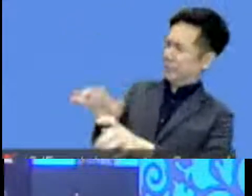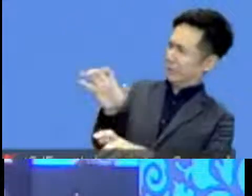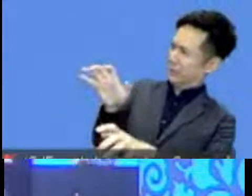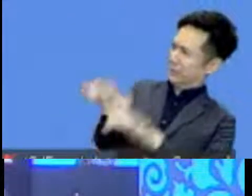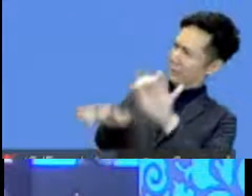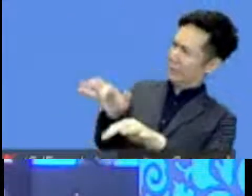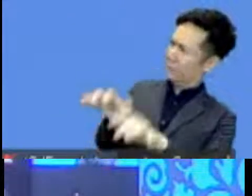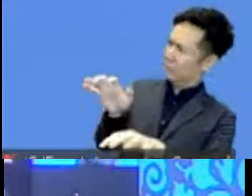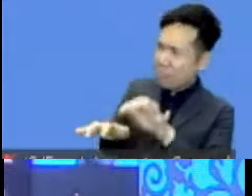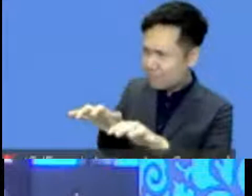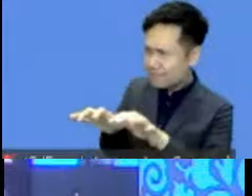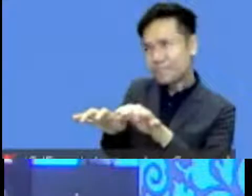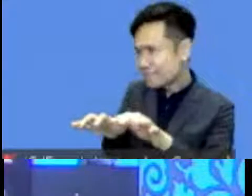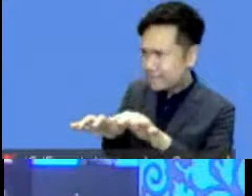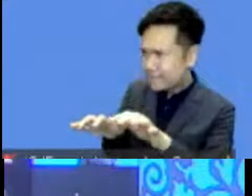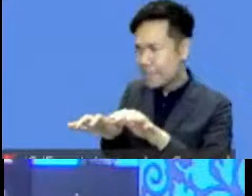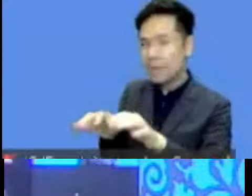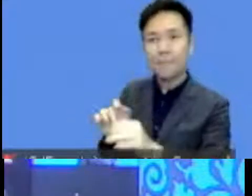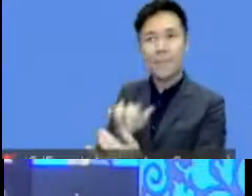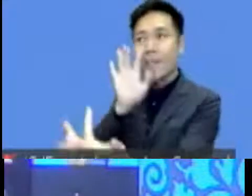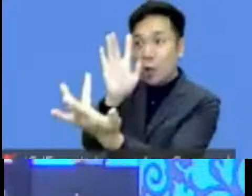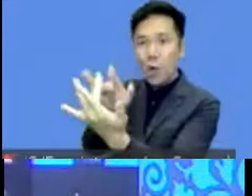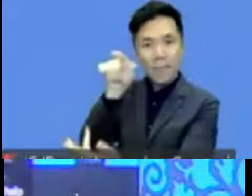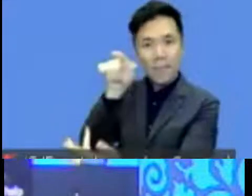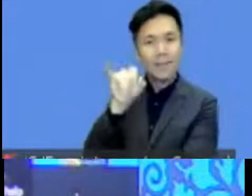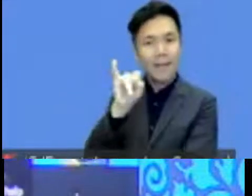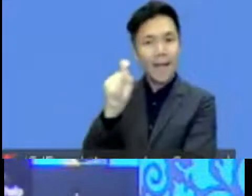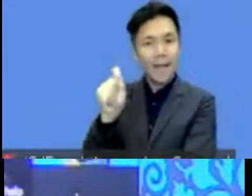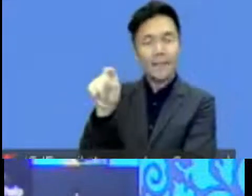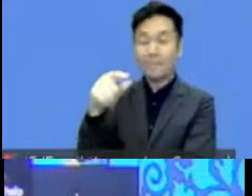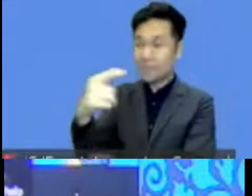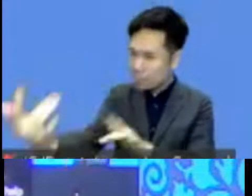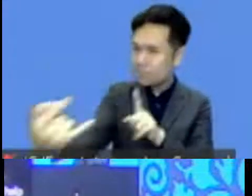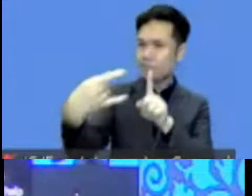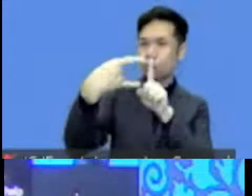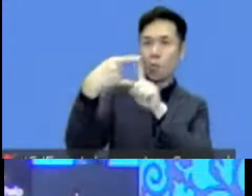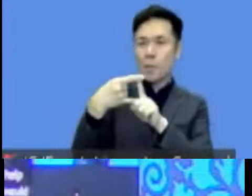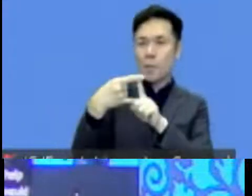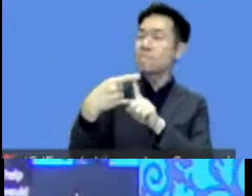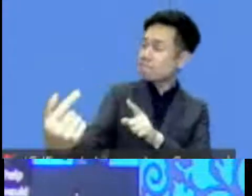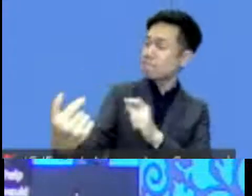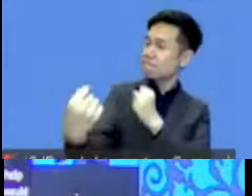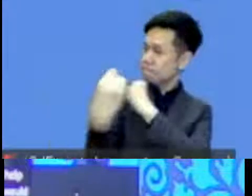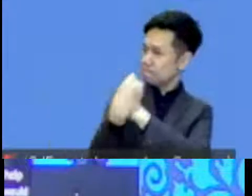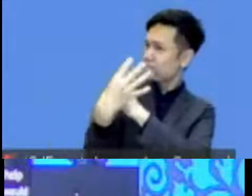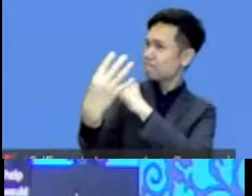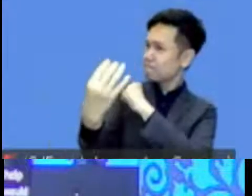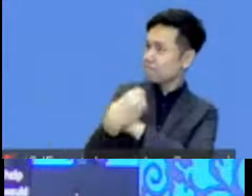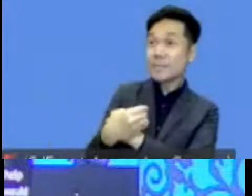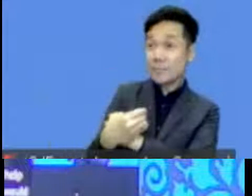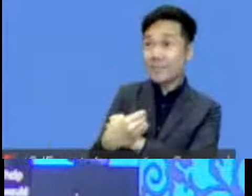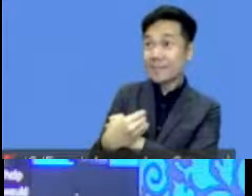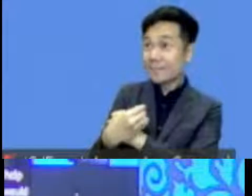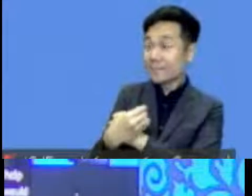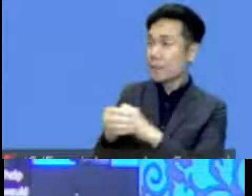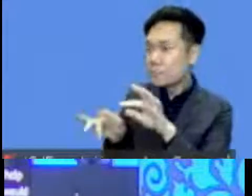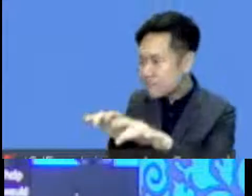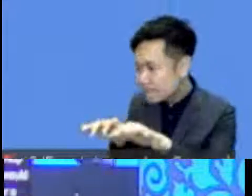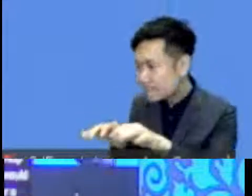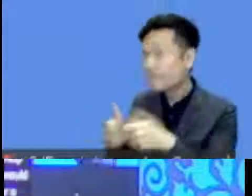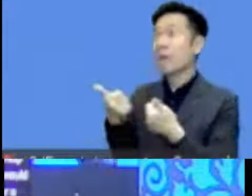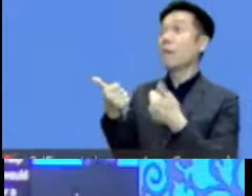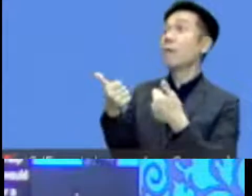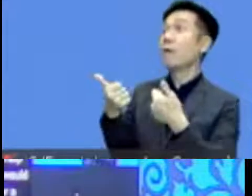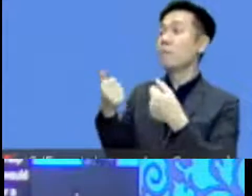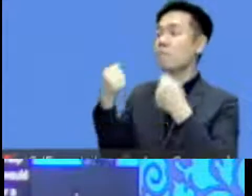desk. One of the technicians would contact me via Zoom, and after a brief conversation, was able to